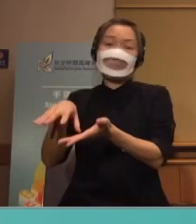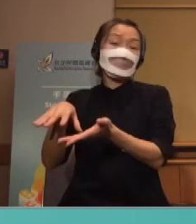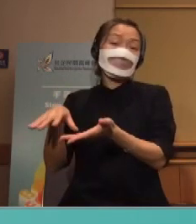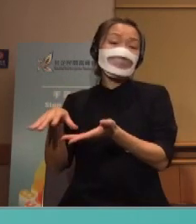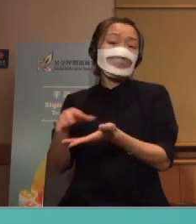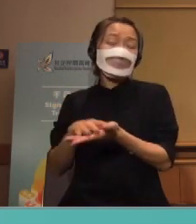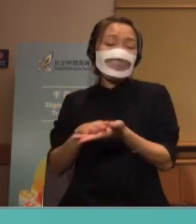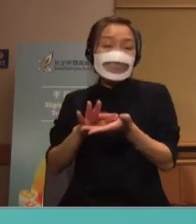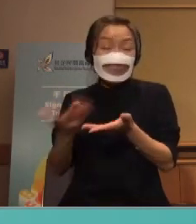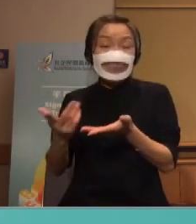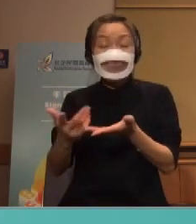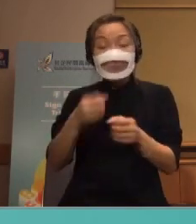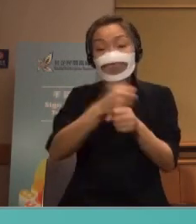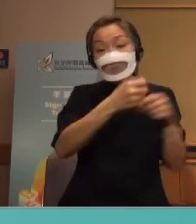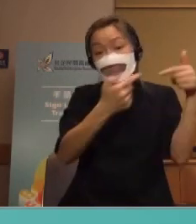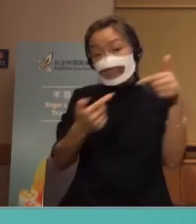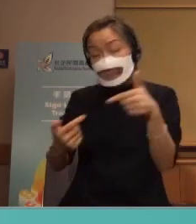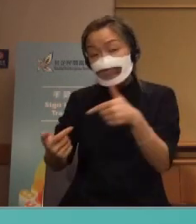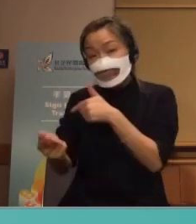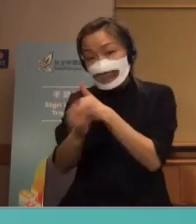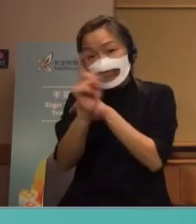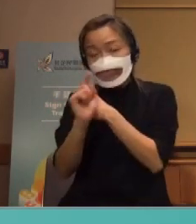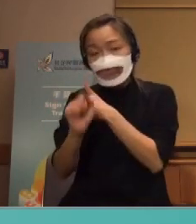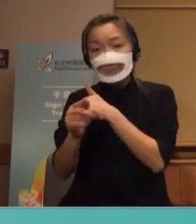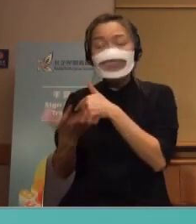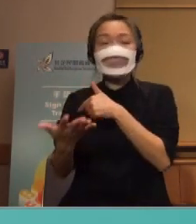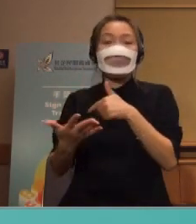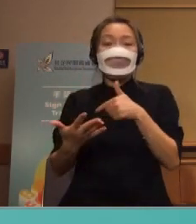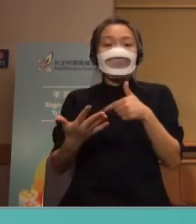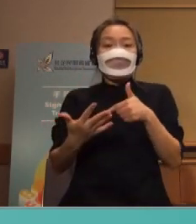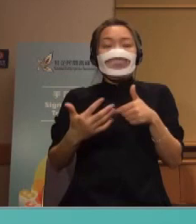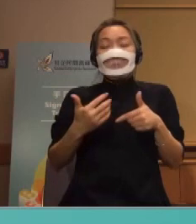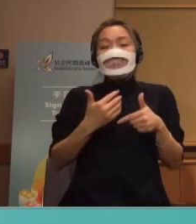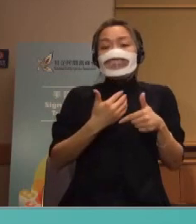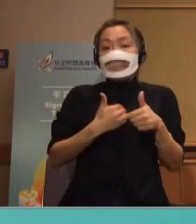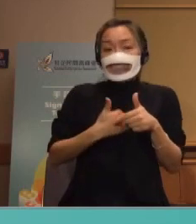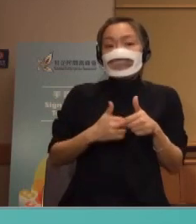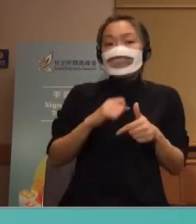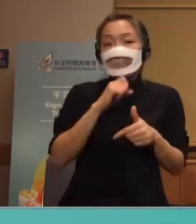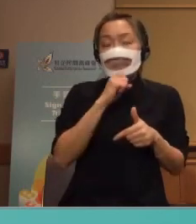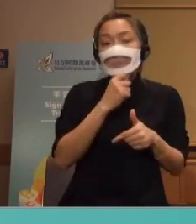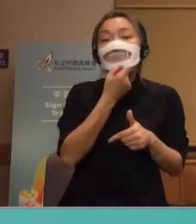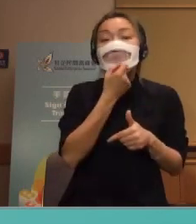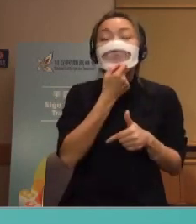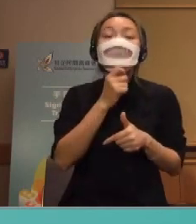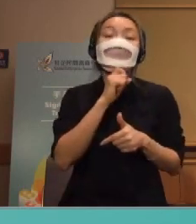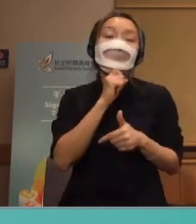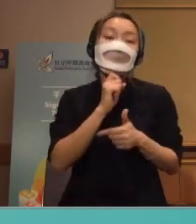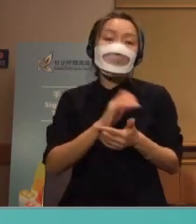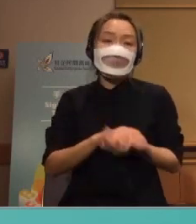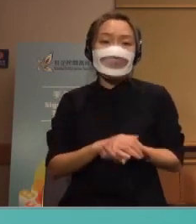right? We feel like what we're doing is really important, but you sort of have to claw portions of other people's charity and